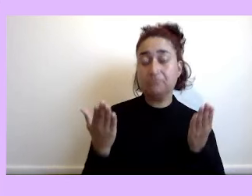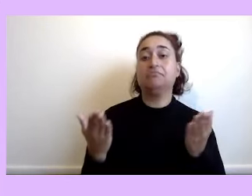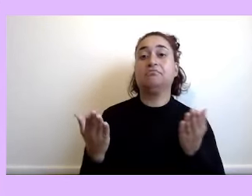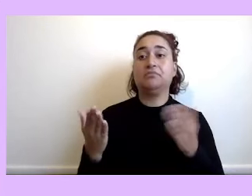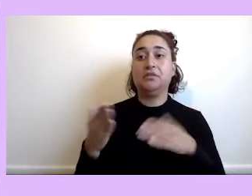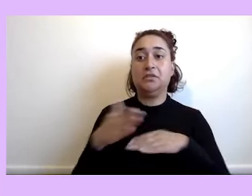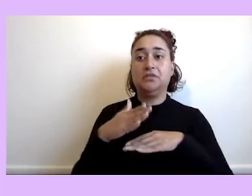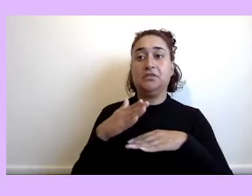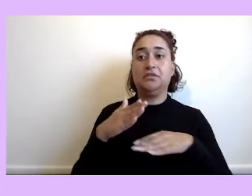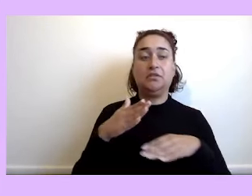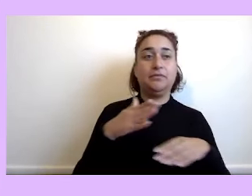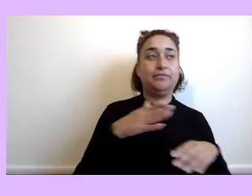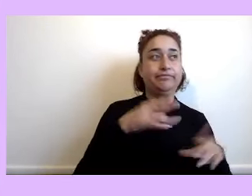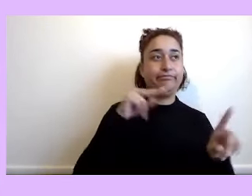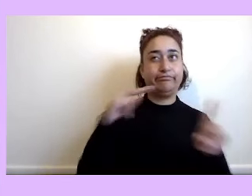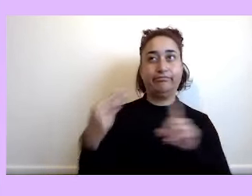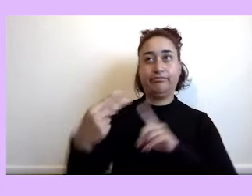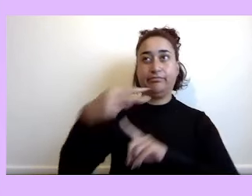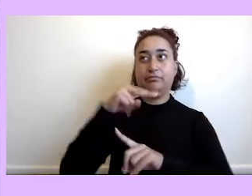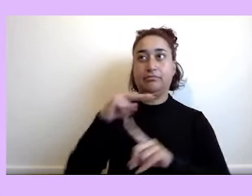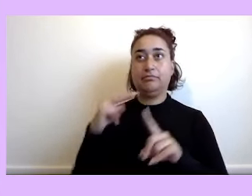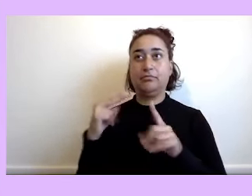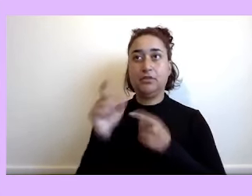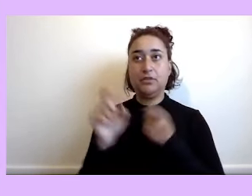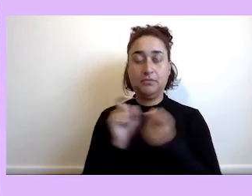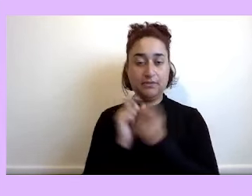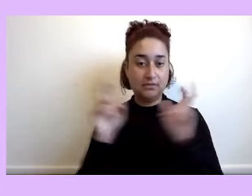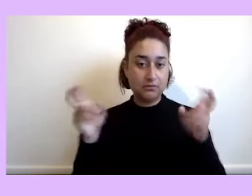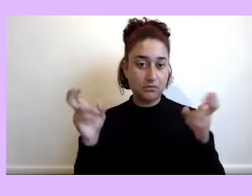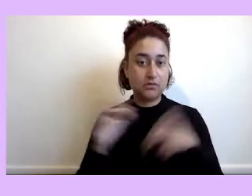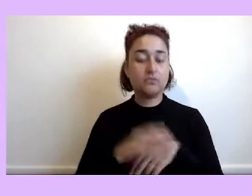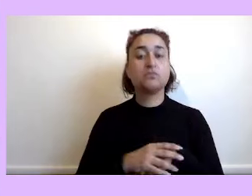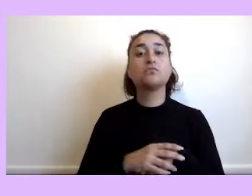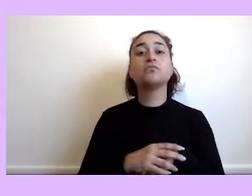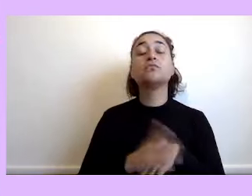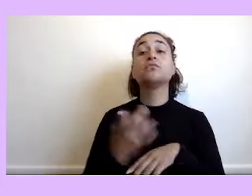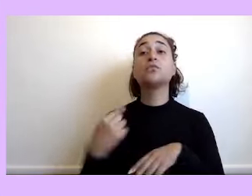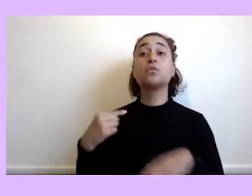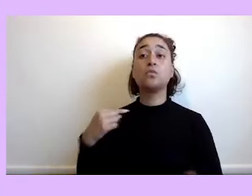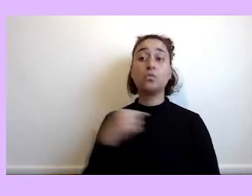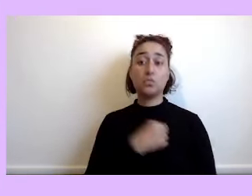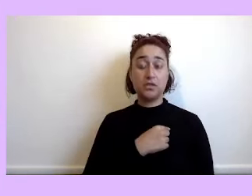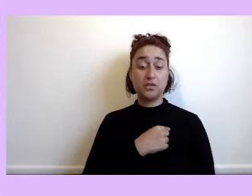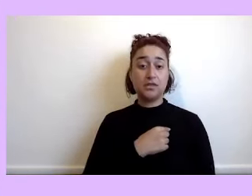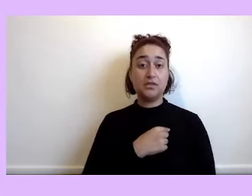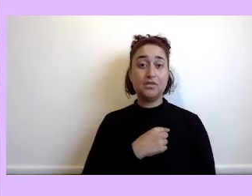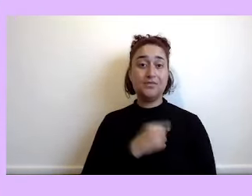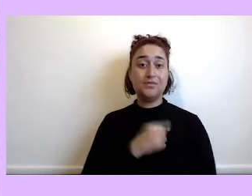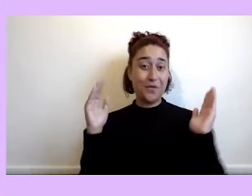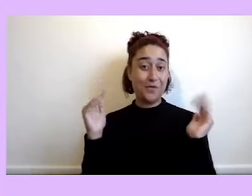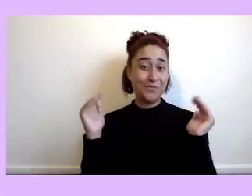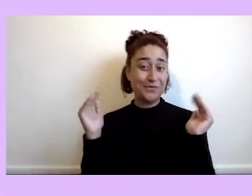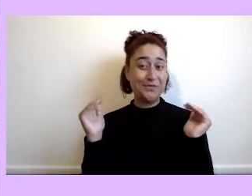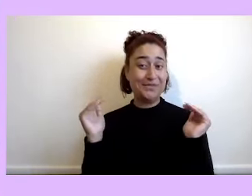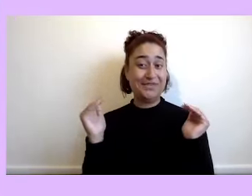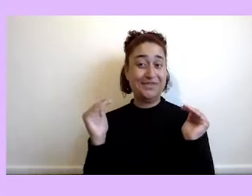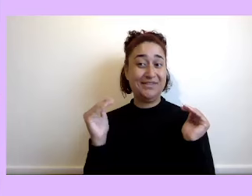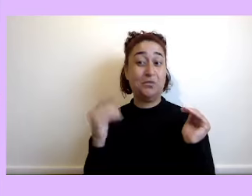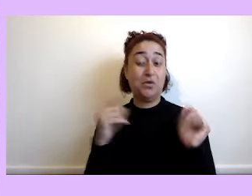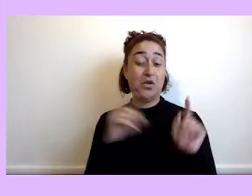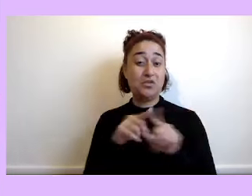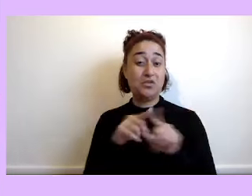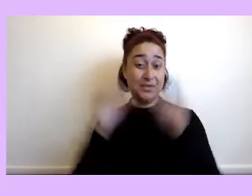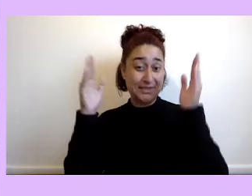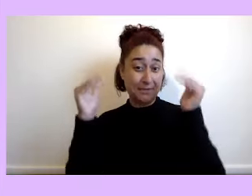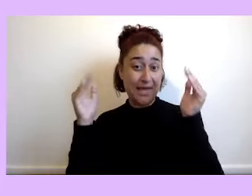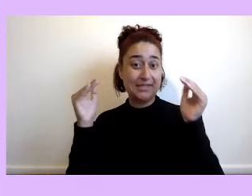multiple perspectives on a specific topic. We are we are hopeful and we expect divergent